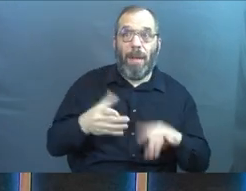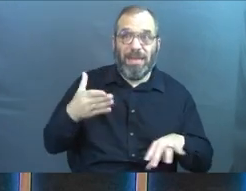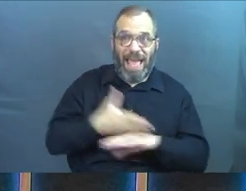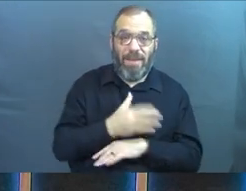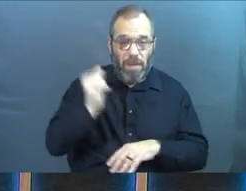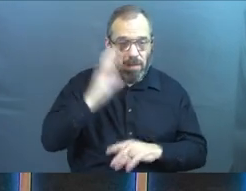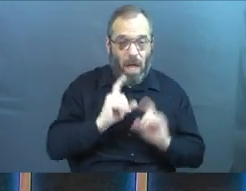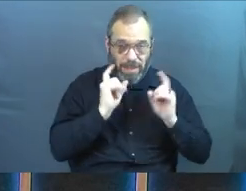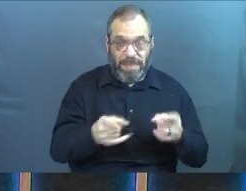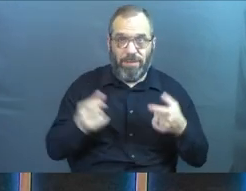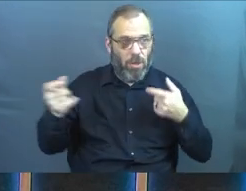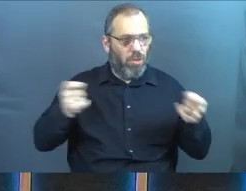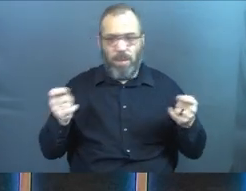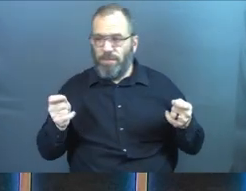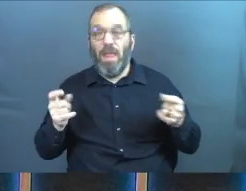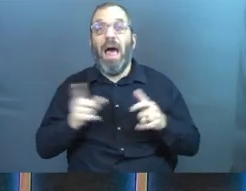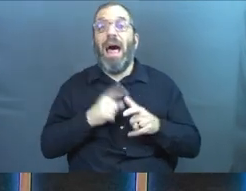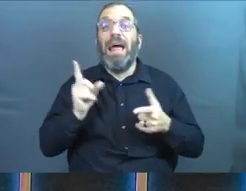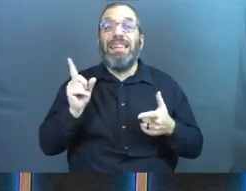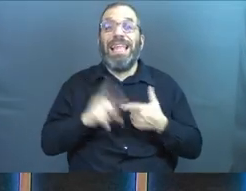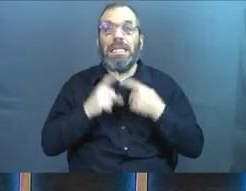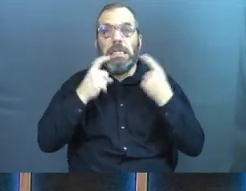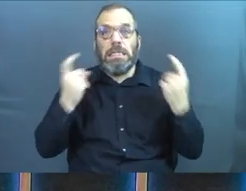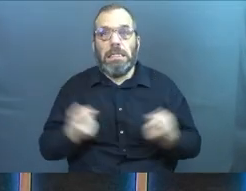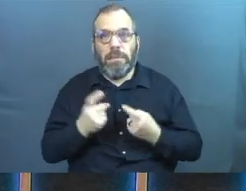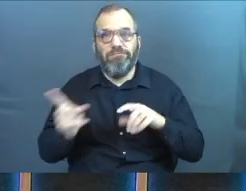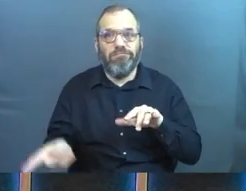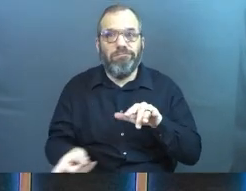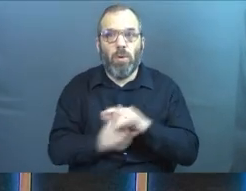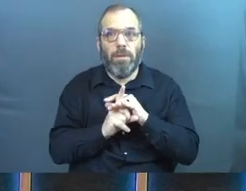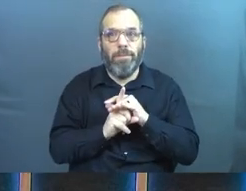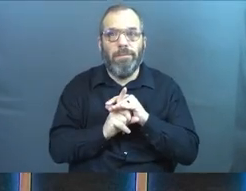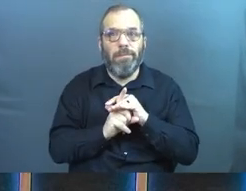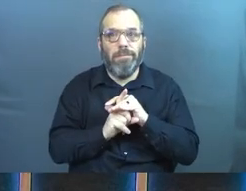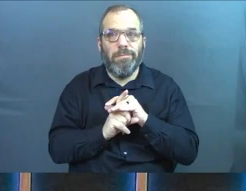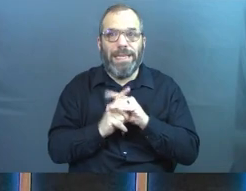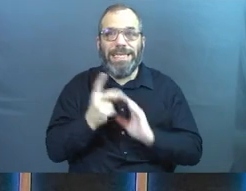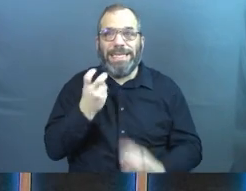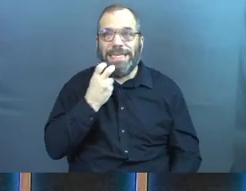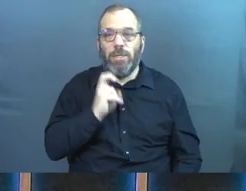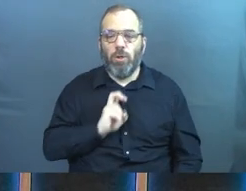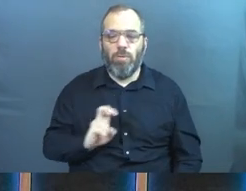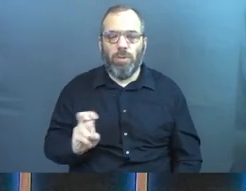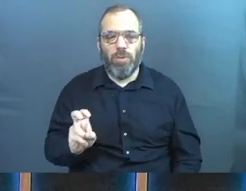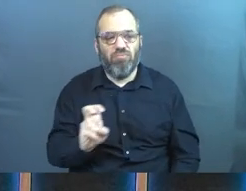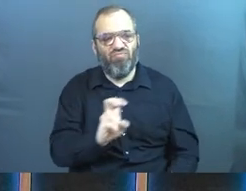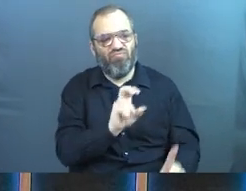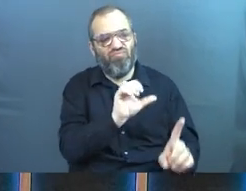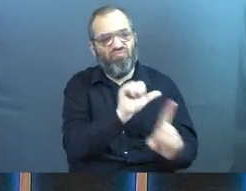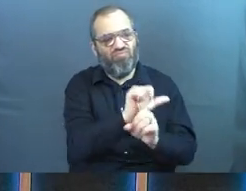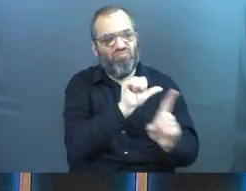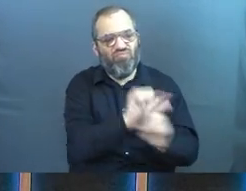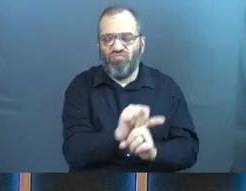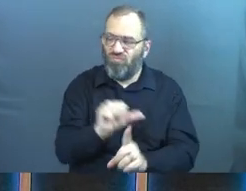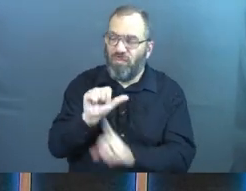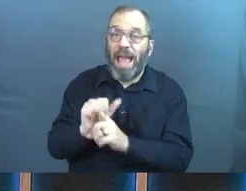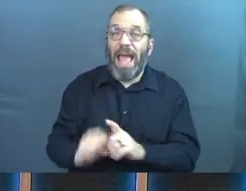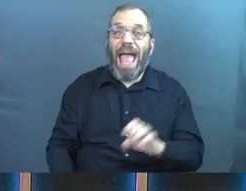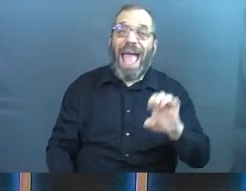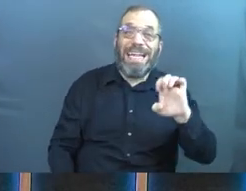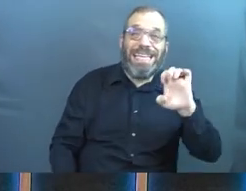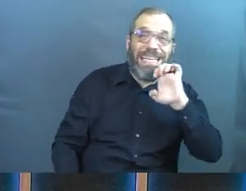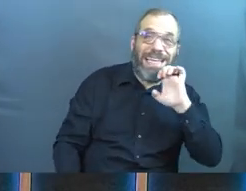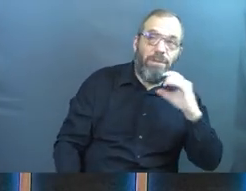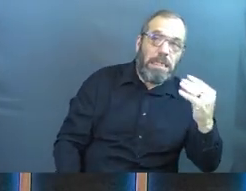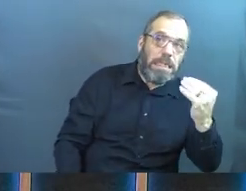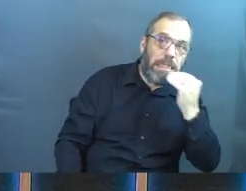after this. God gives them that dominion and then the fall happens. The serpent comes and lies. And Eve eats